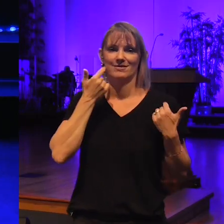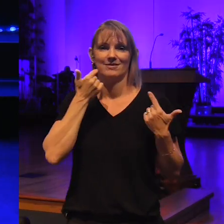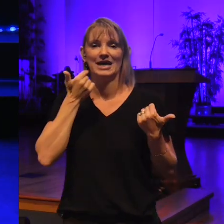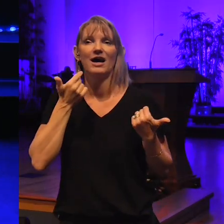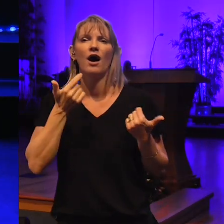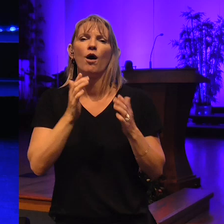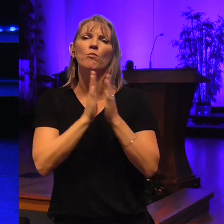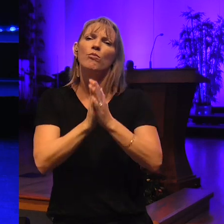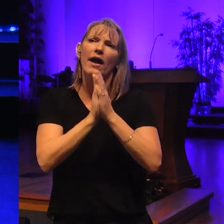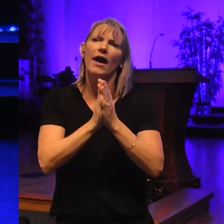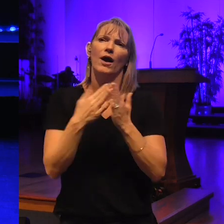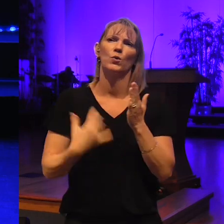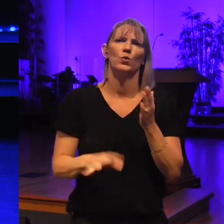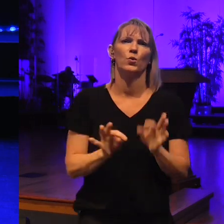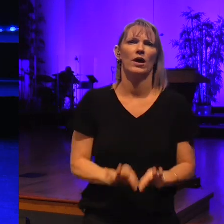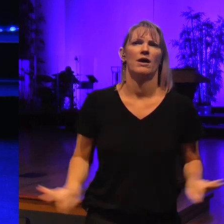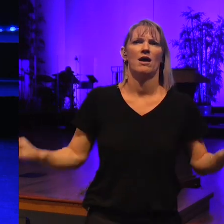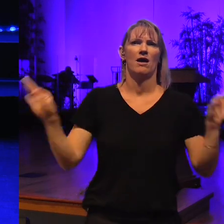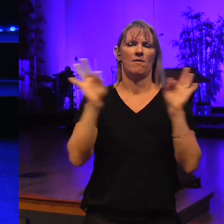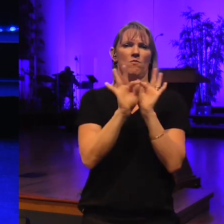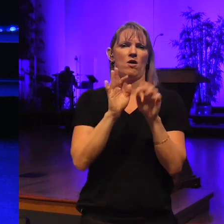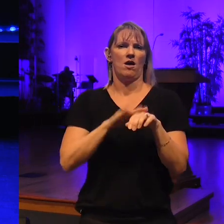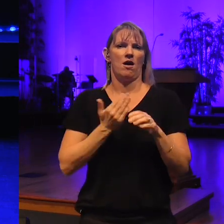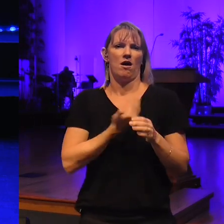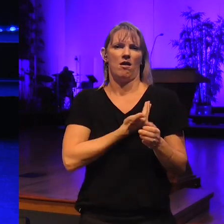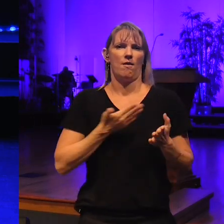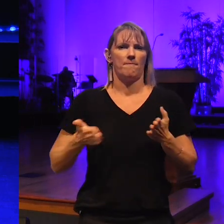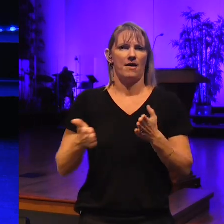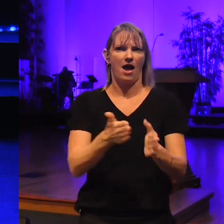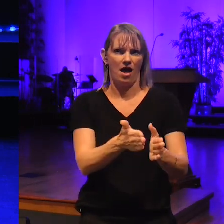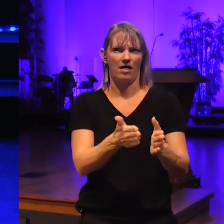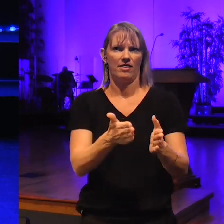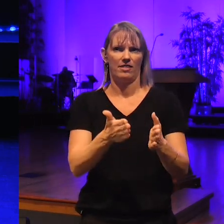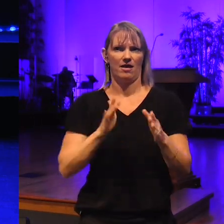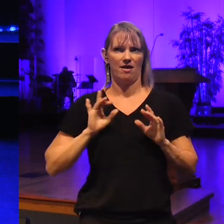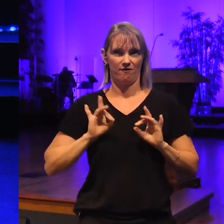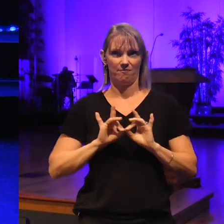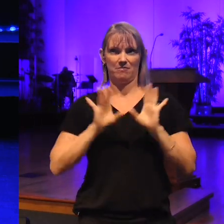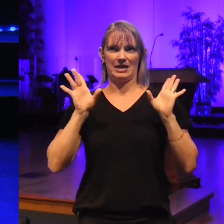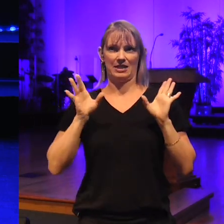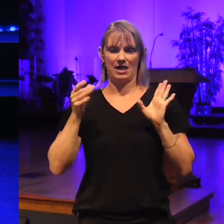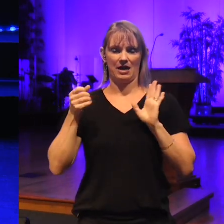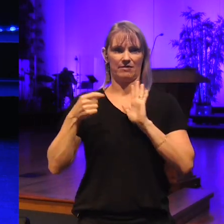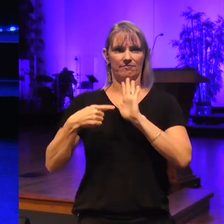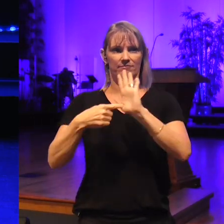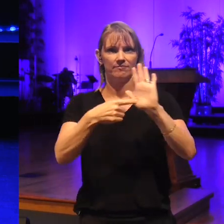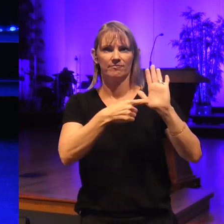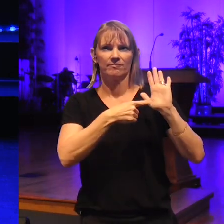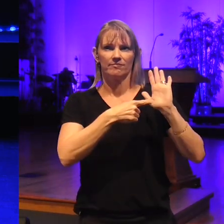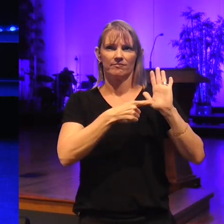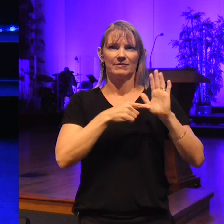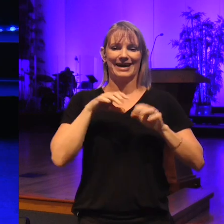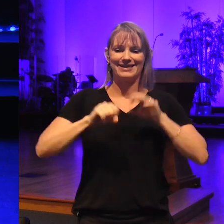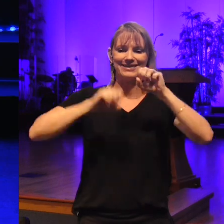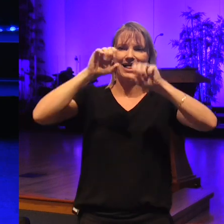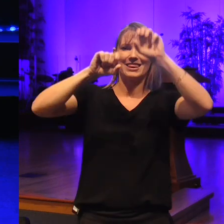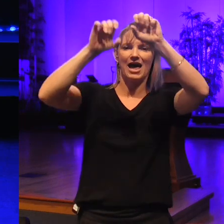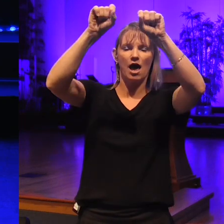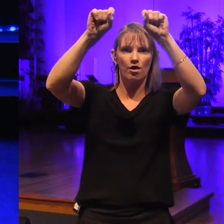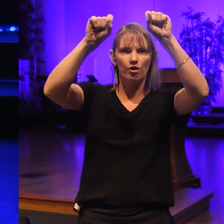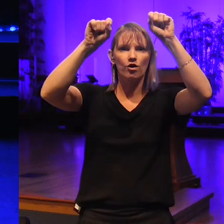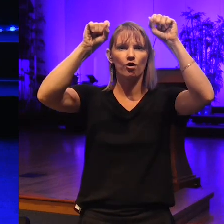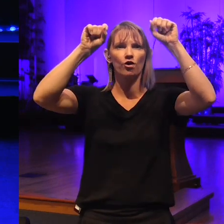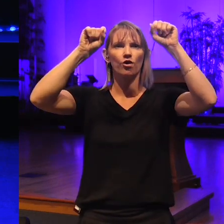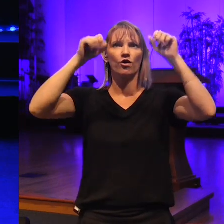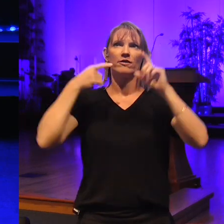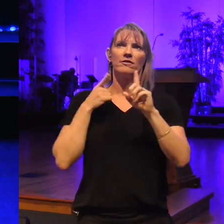So prayer is very important on our pathway of being a light bearer. Prayer is a ladder that we climb